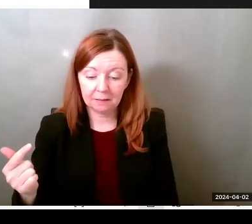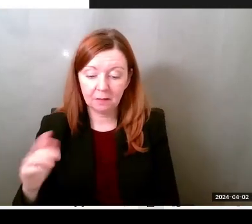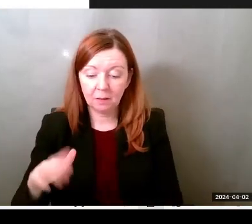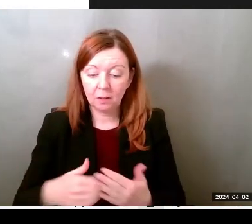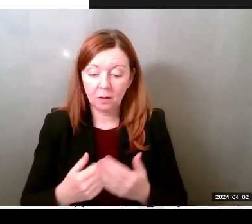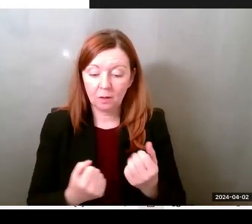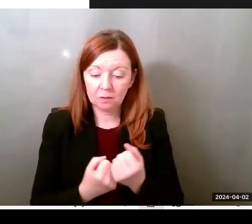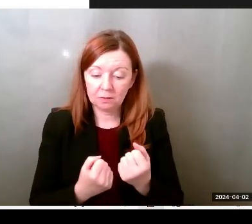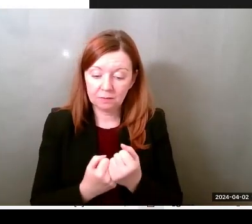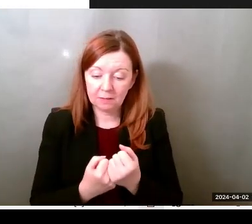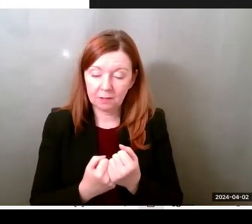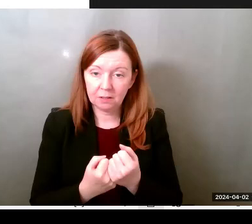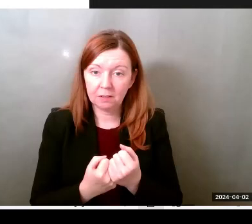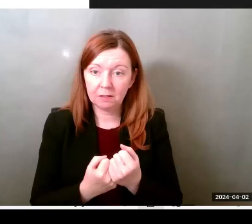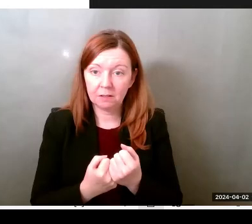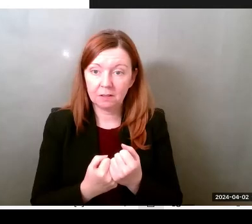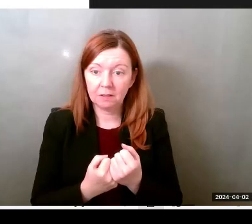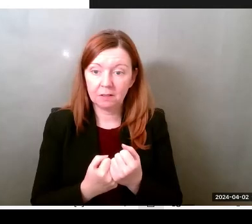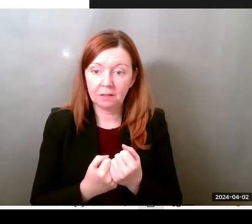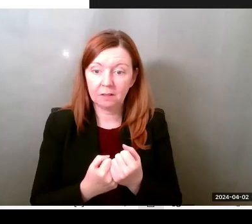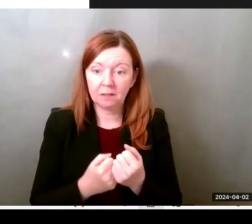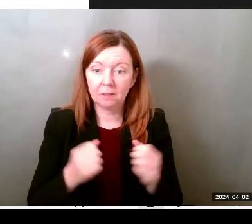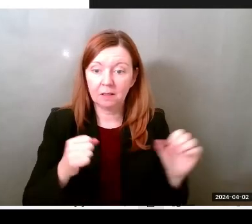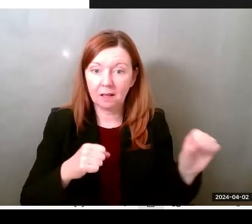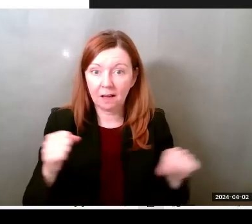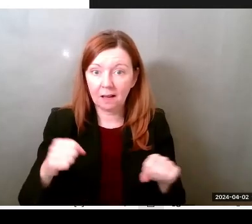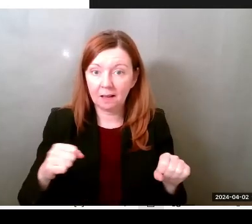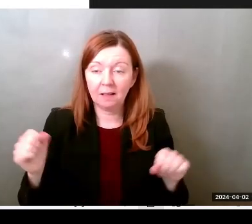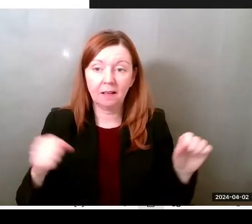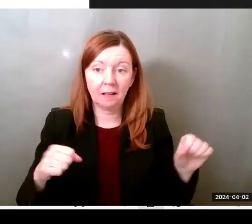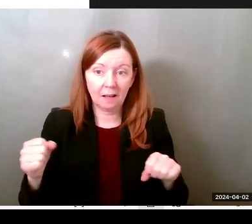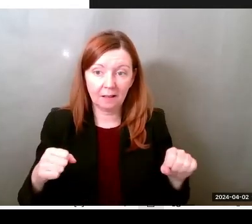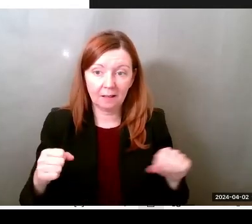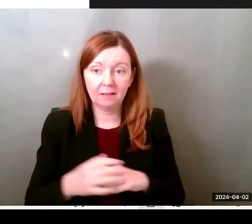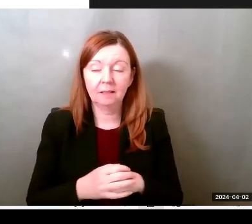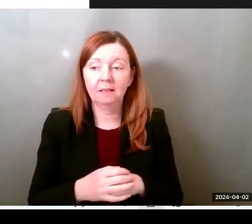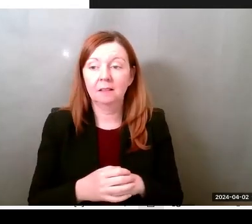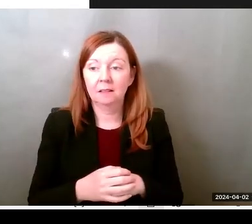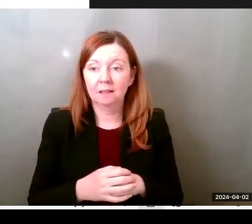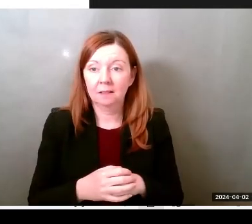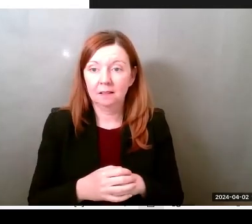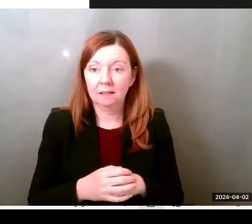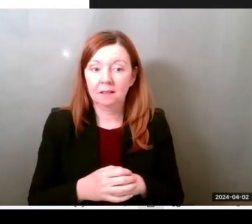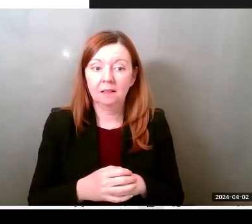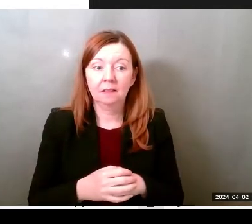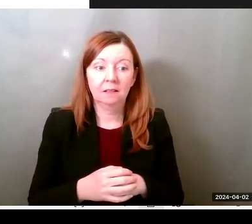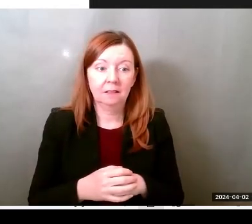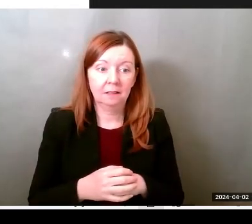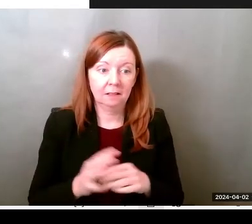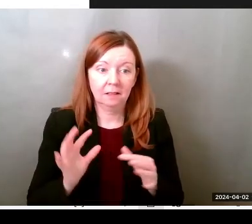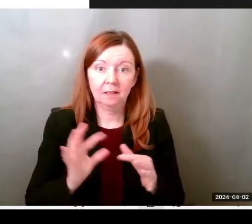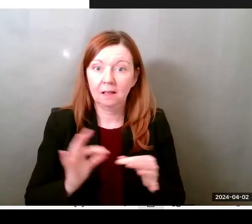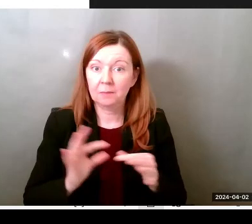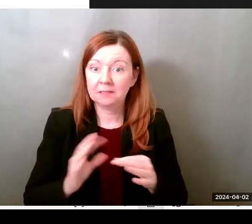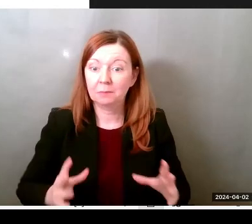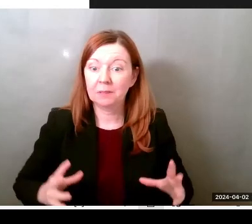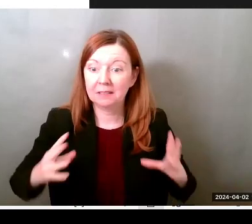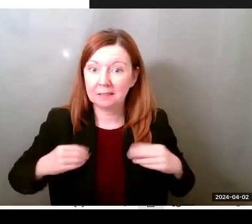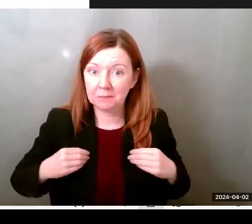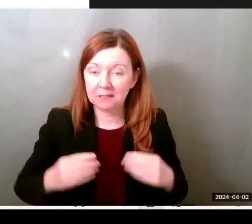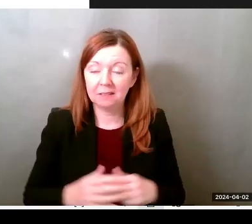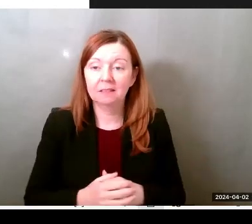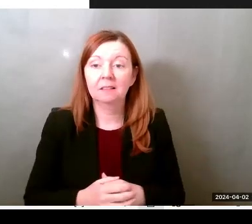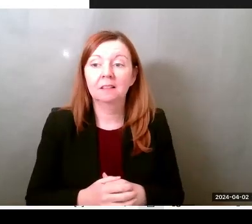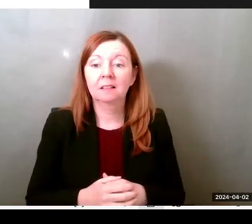in favor? Aye. Aye. Aye. Aye. Comments have accepted.